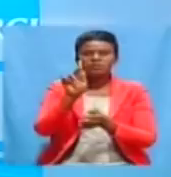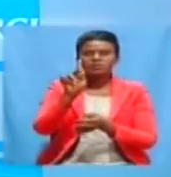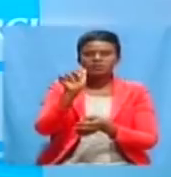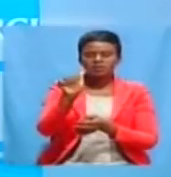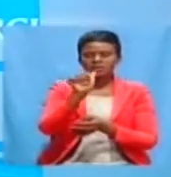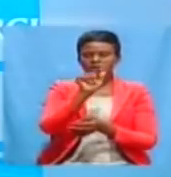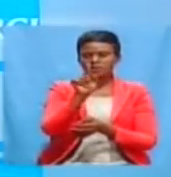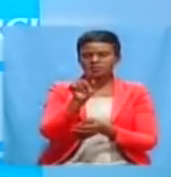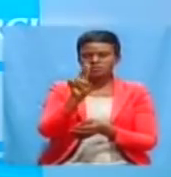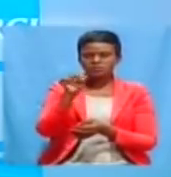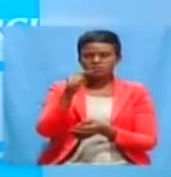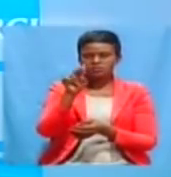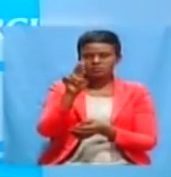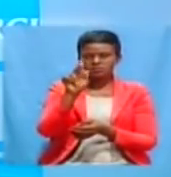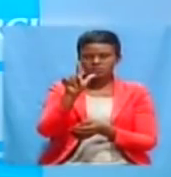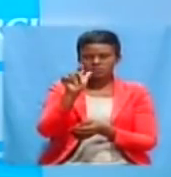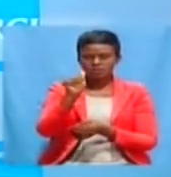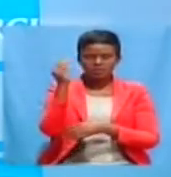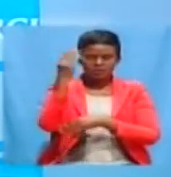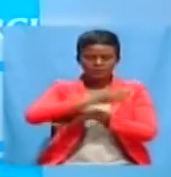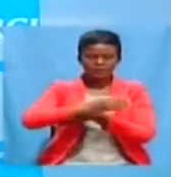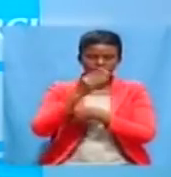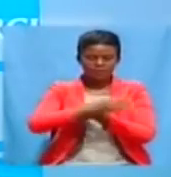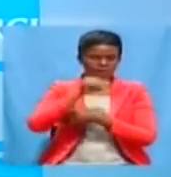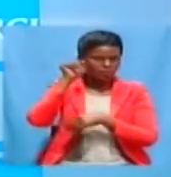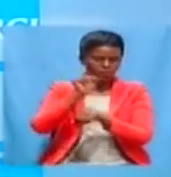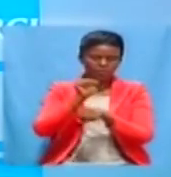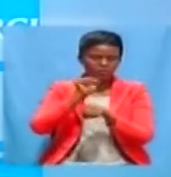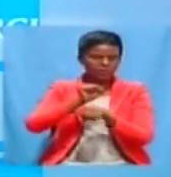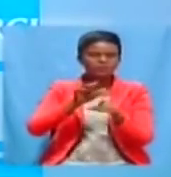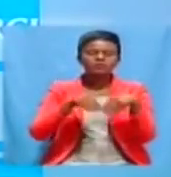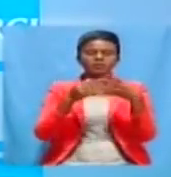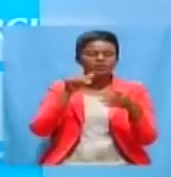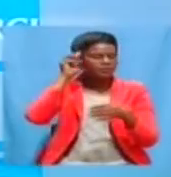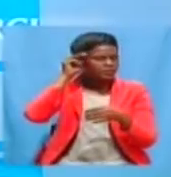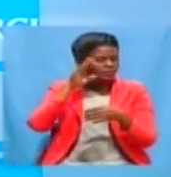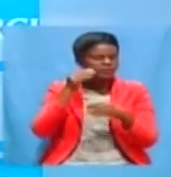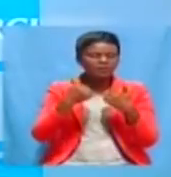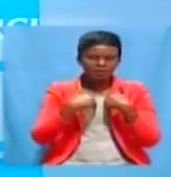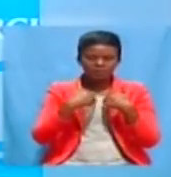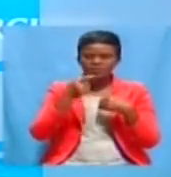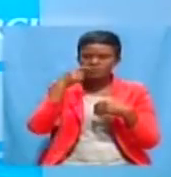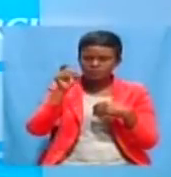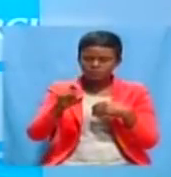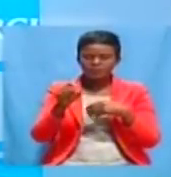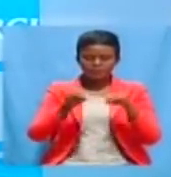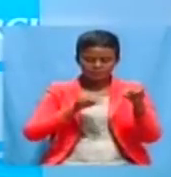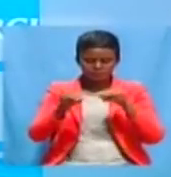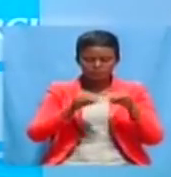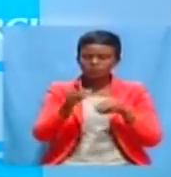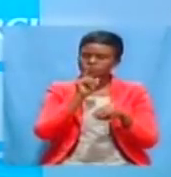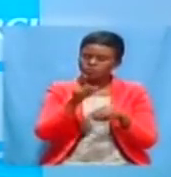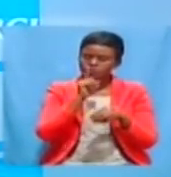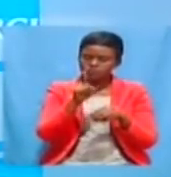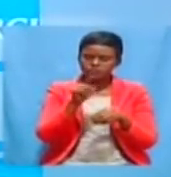post. Minister of Works and Supply Felix Mtati has since directed the Engineering Services Corporation ESCO management to ensure that